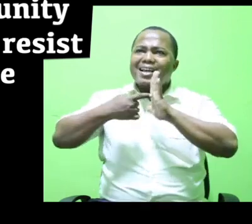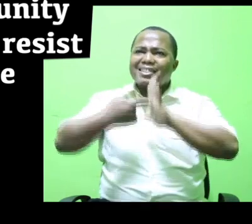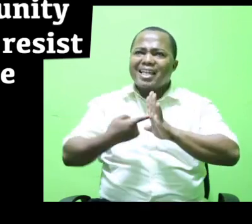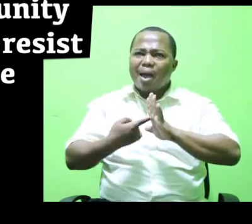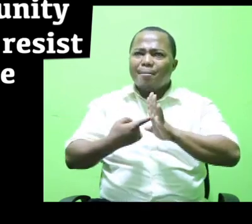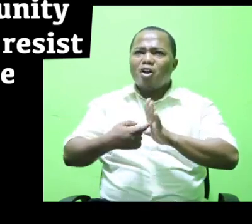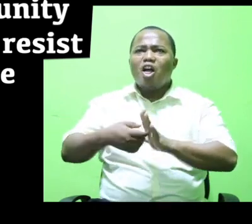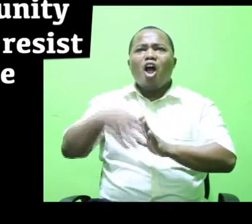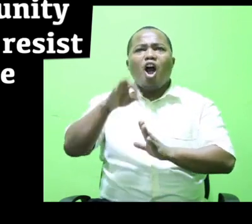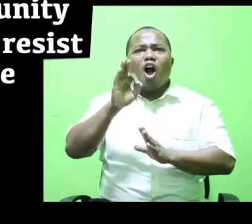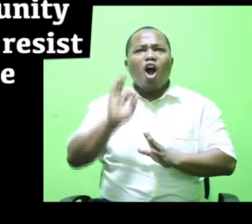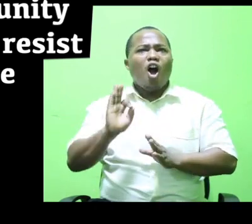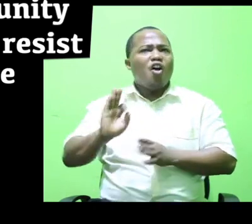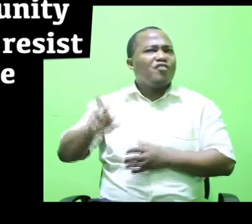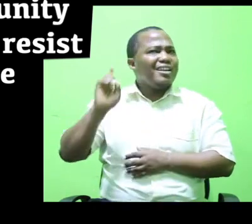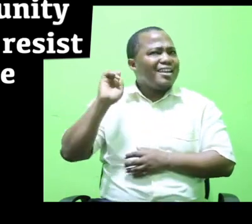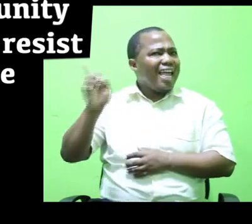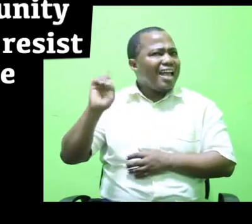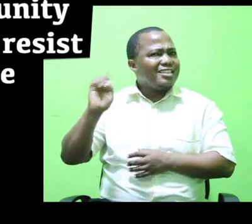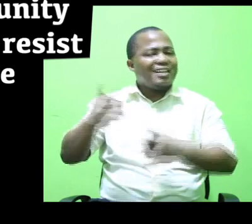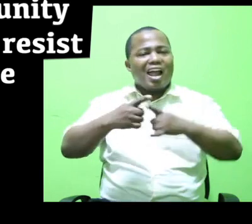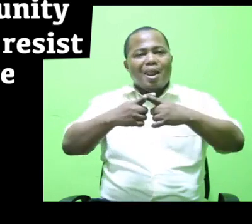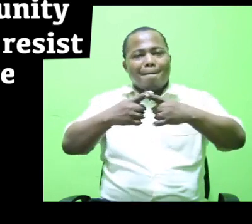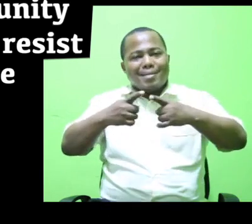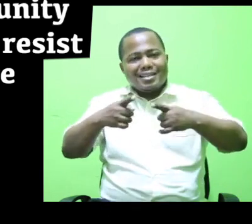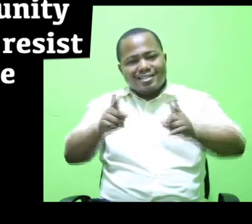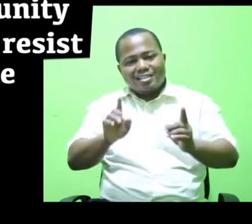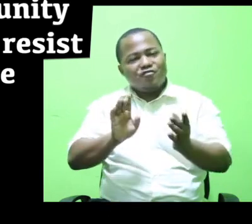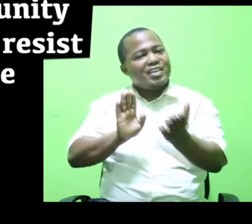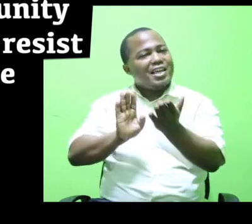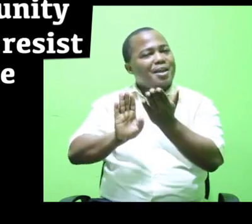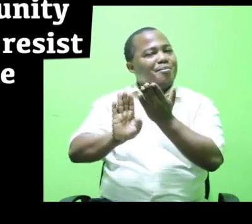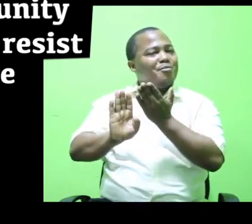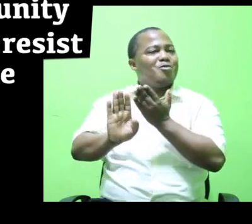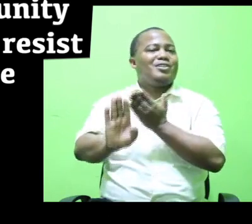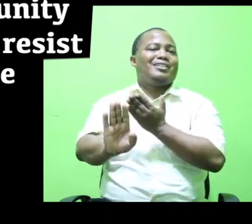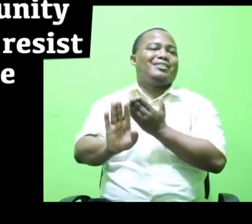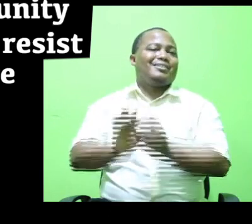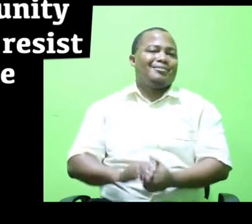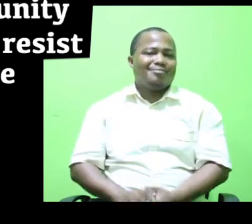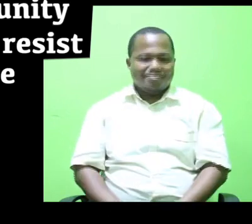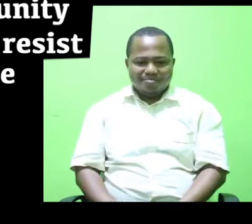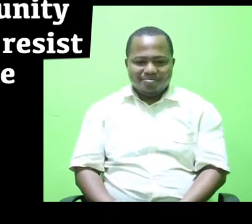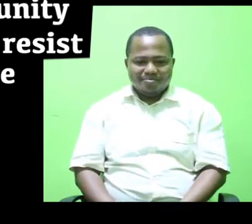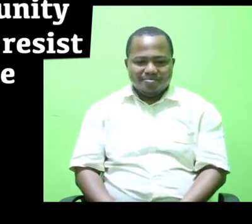Example of natural passive immunity.